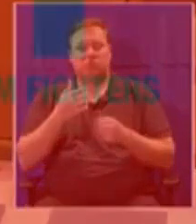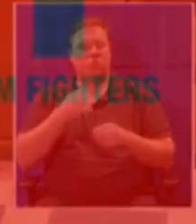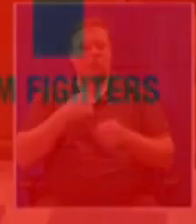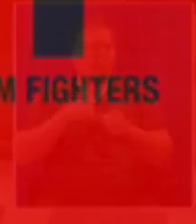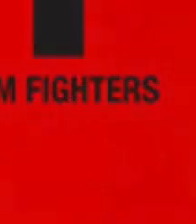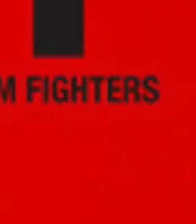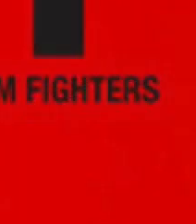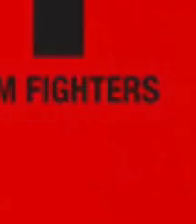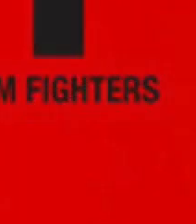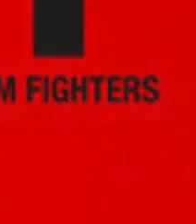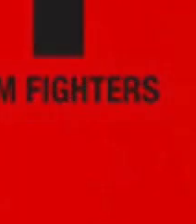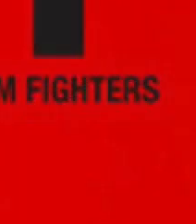Thank you.